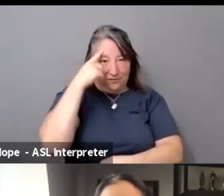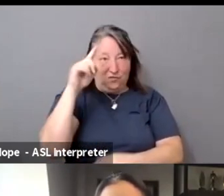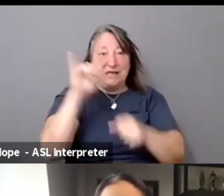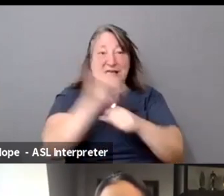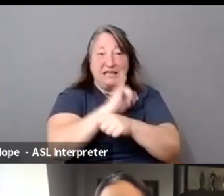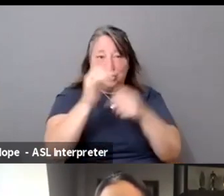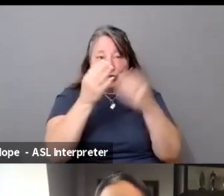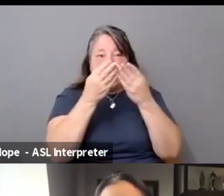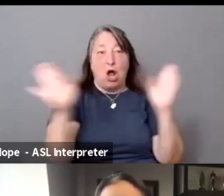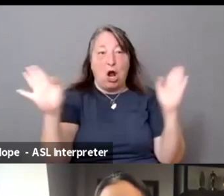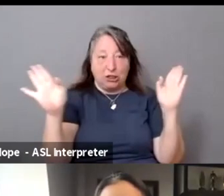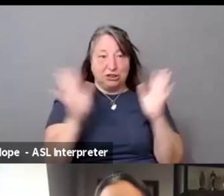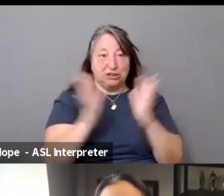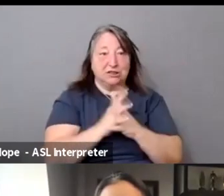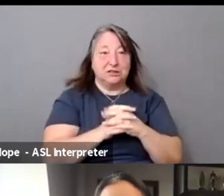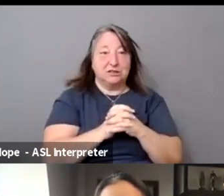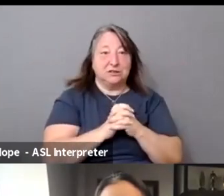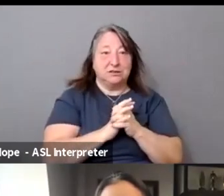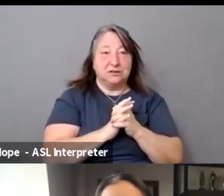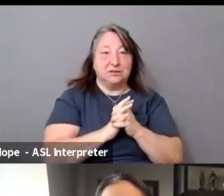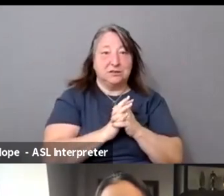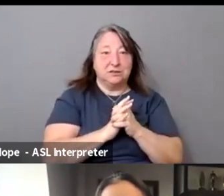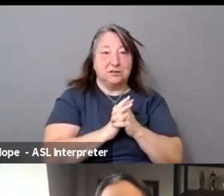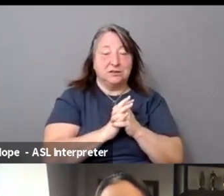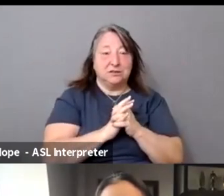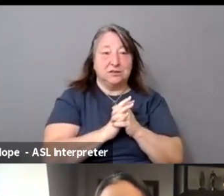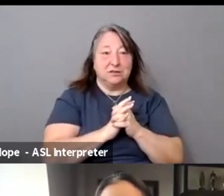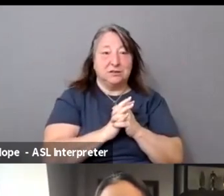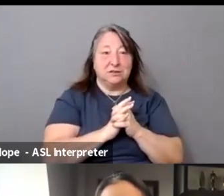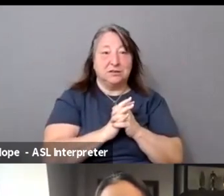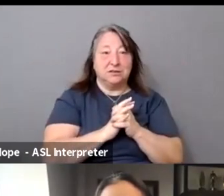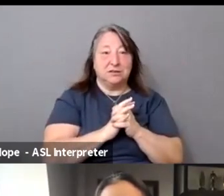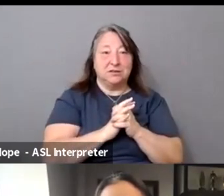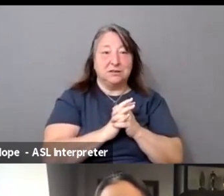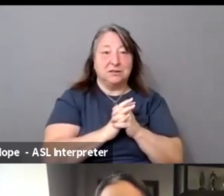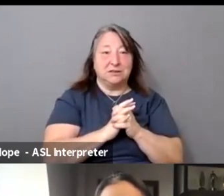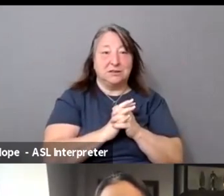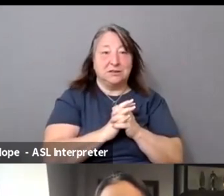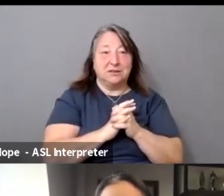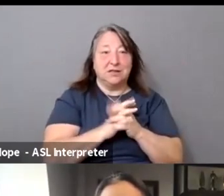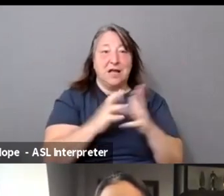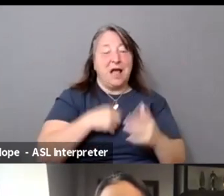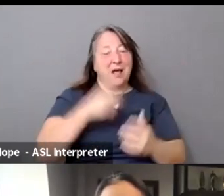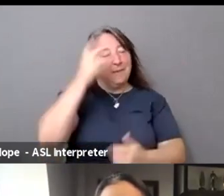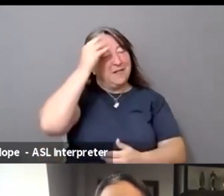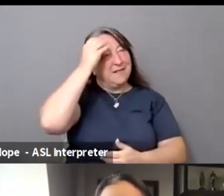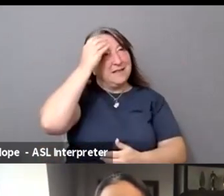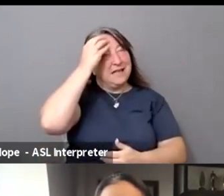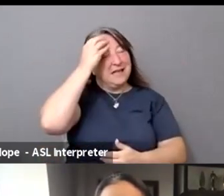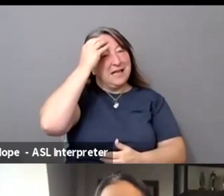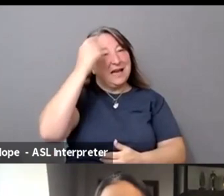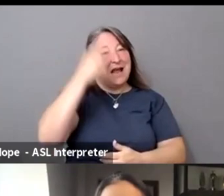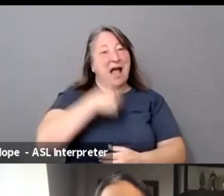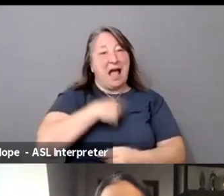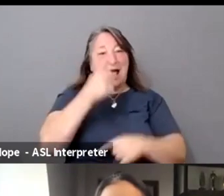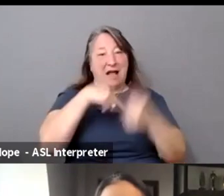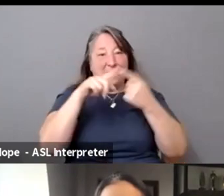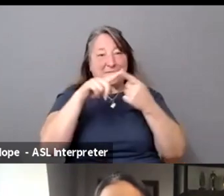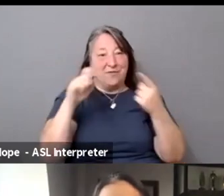for the industry at large. And so, you know, it's funny because I was thinking about the fact that, like, I do come from this